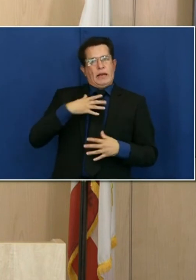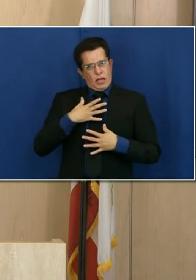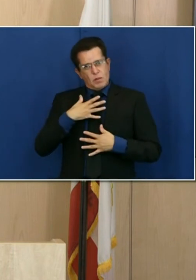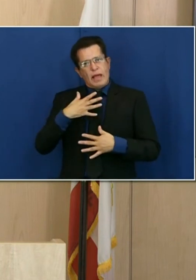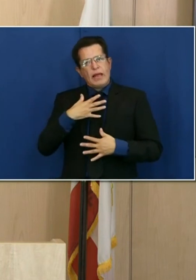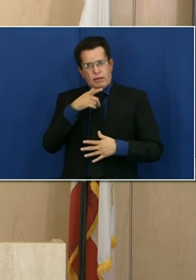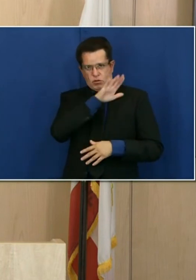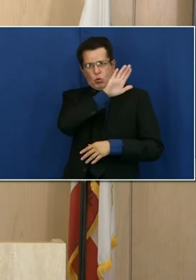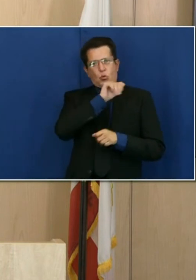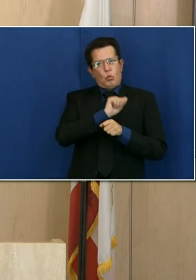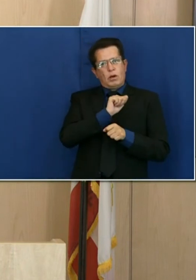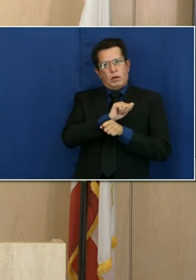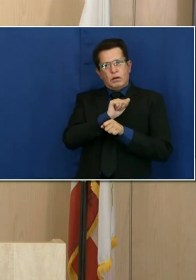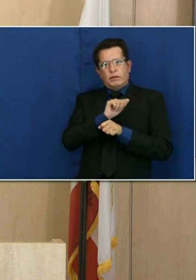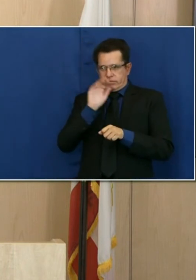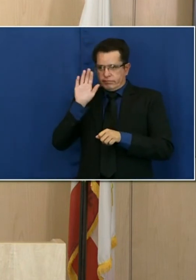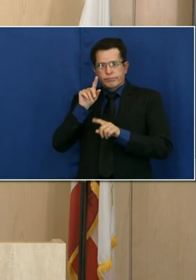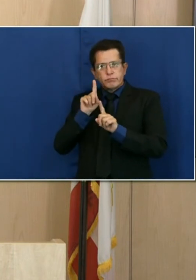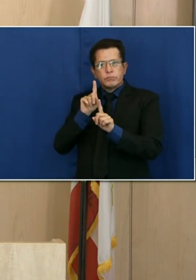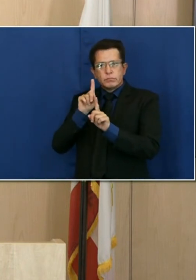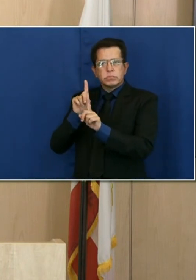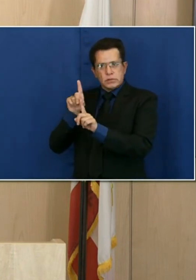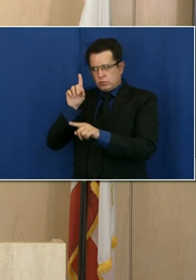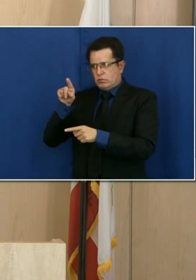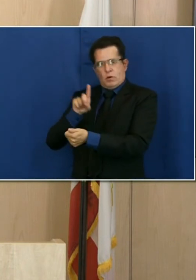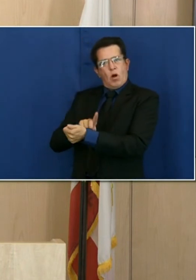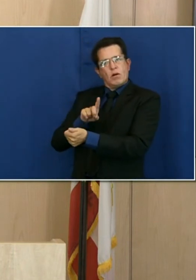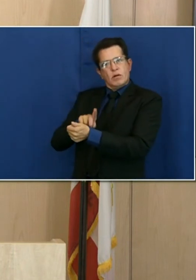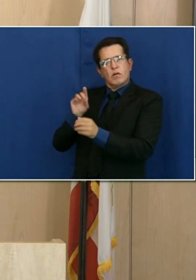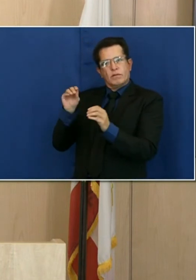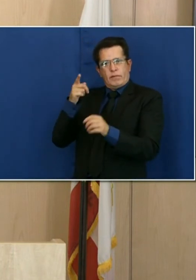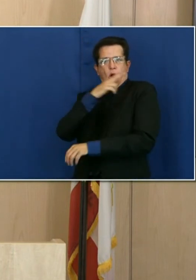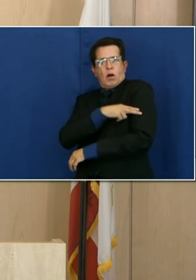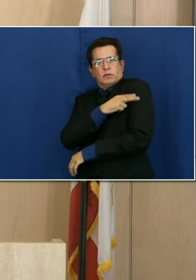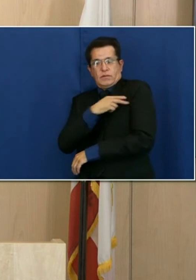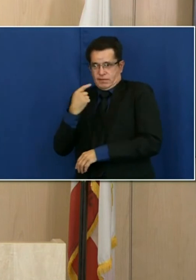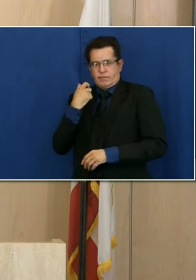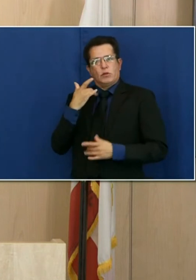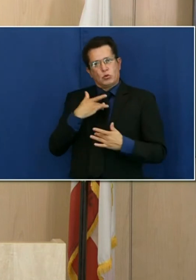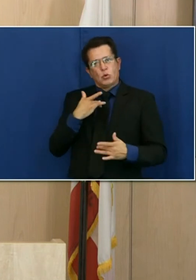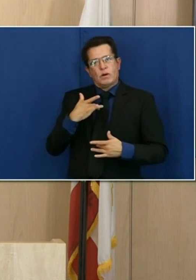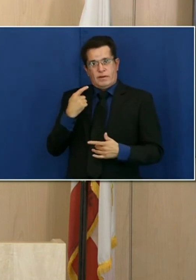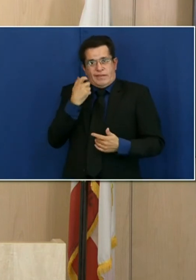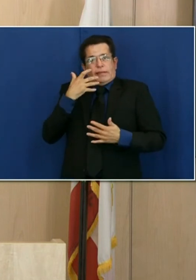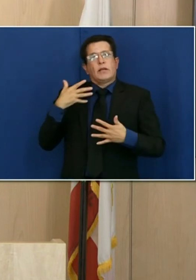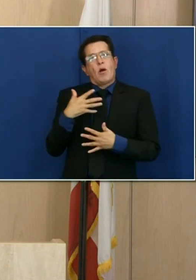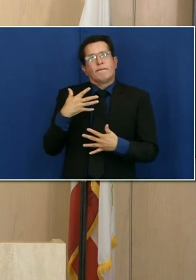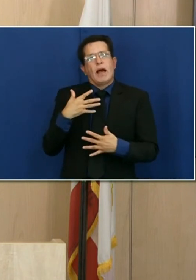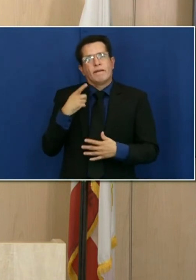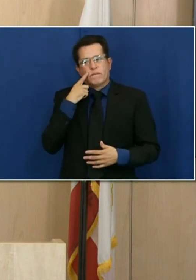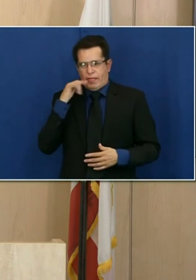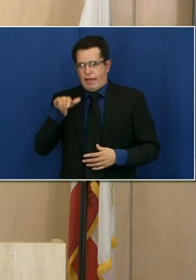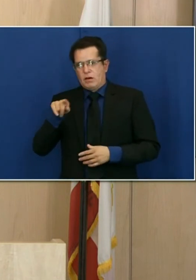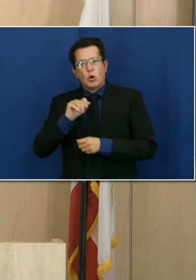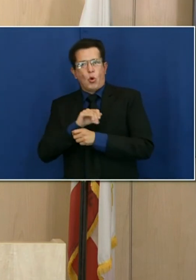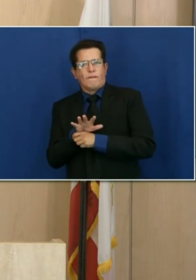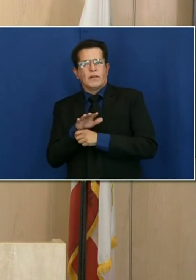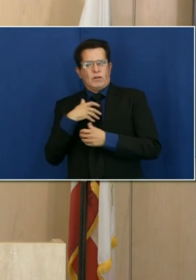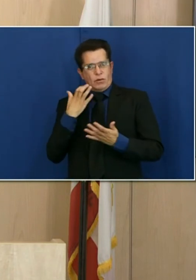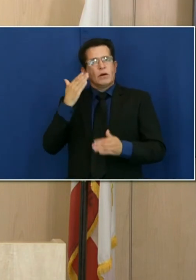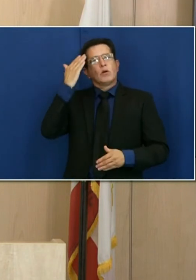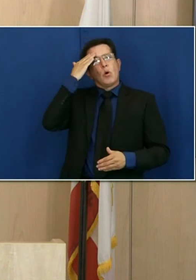onto ventilators. And, like many people out there, I think our family is terrified of this thing. And we just want